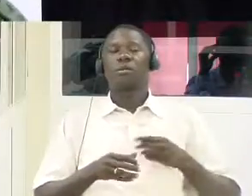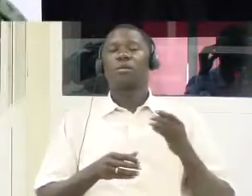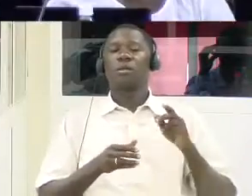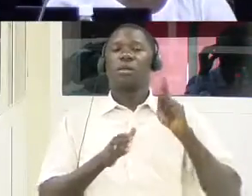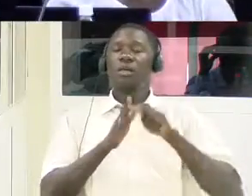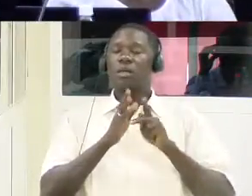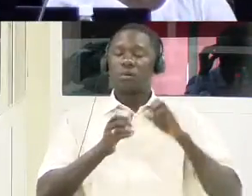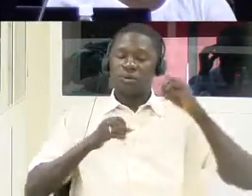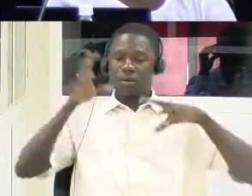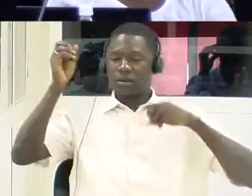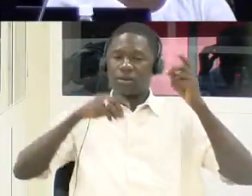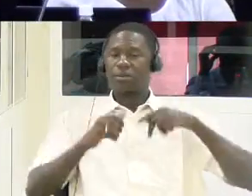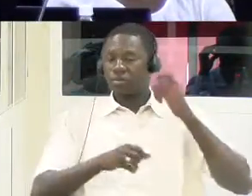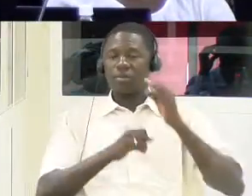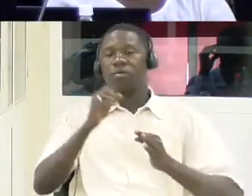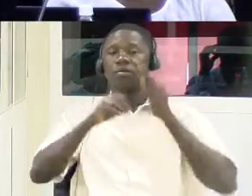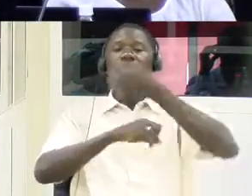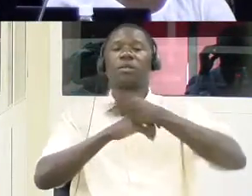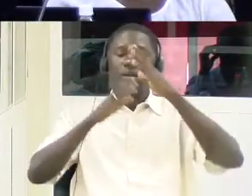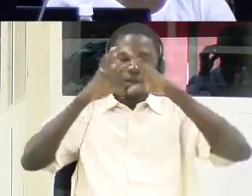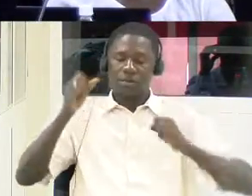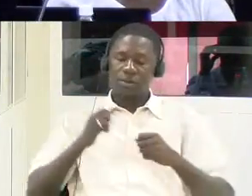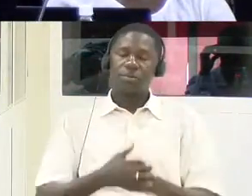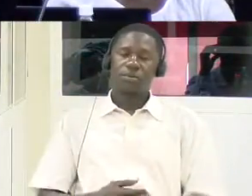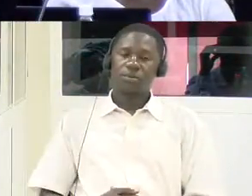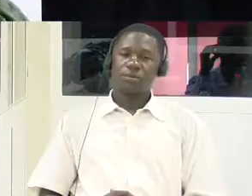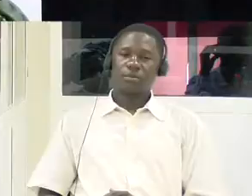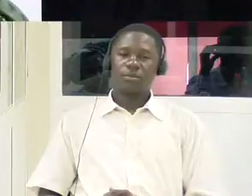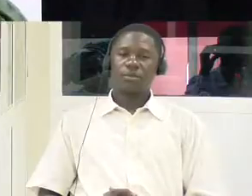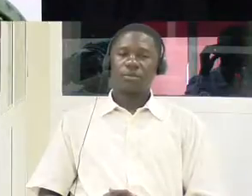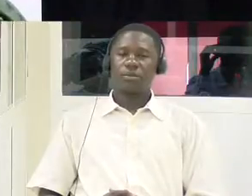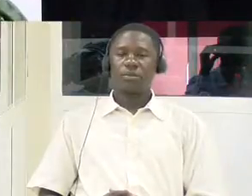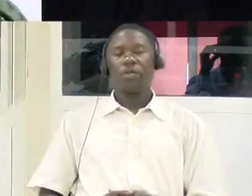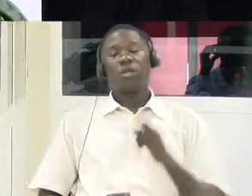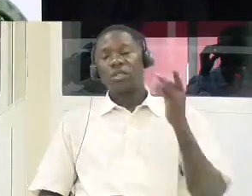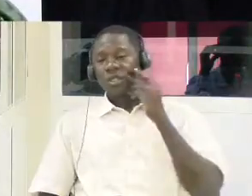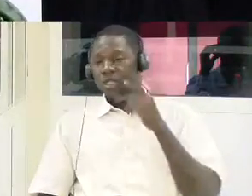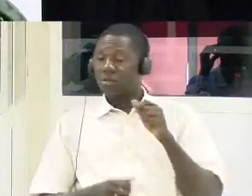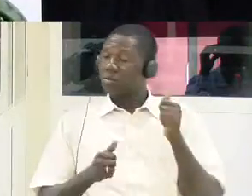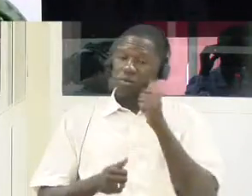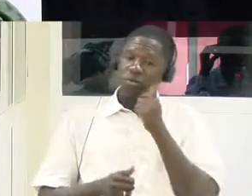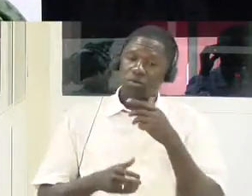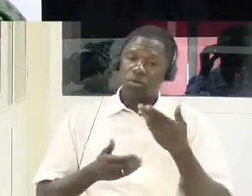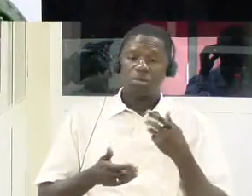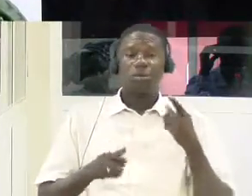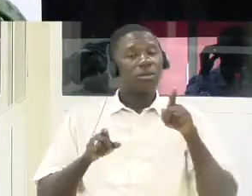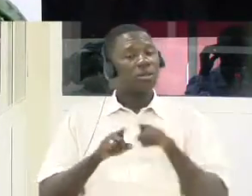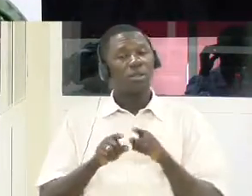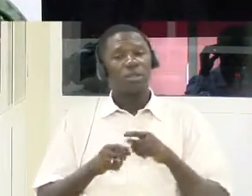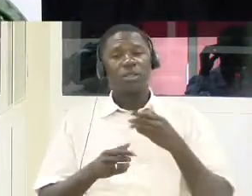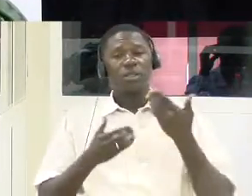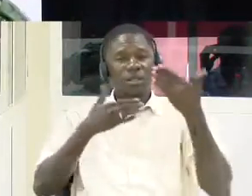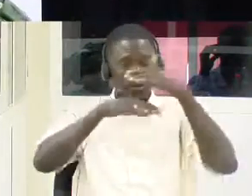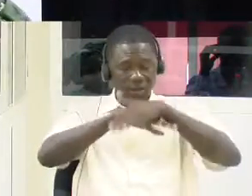Fajara Barracks. So on this occasion also, on this particular day also, as usual, in that late evening, I was